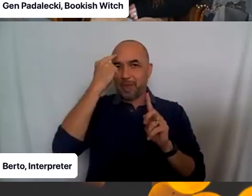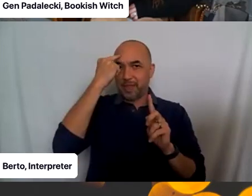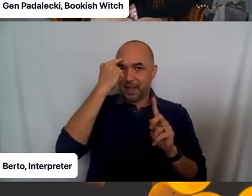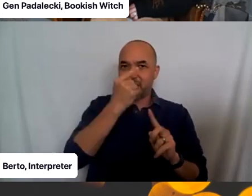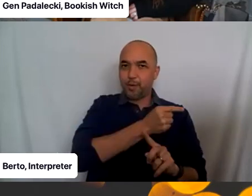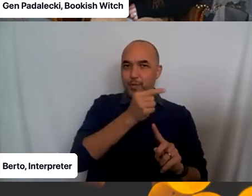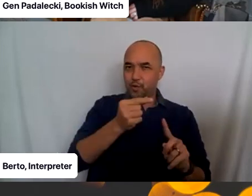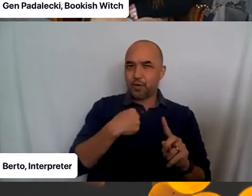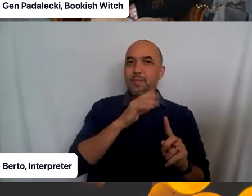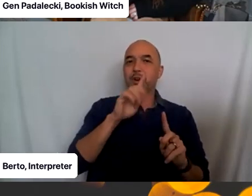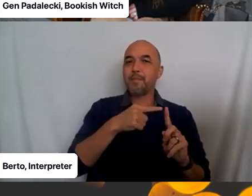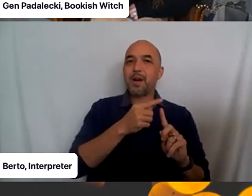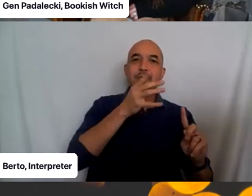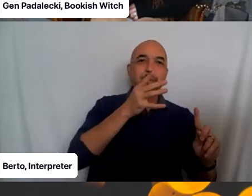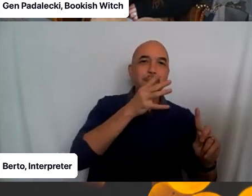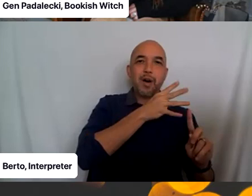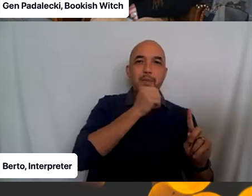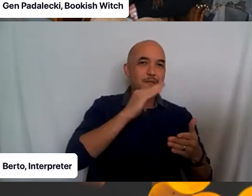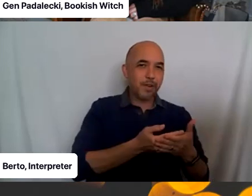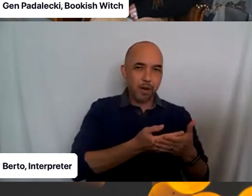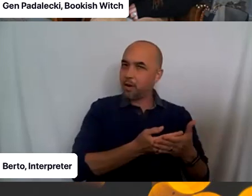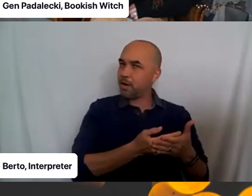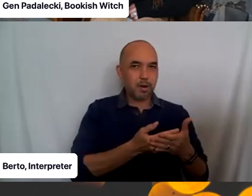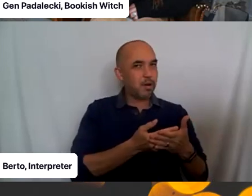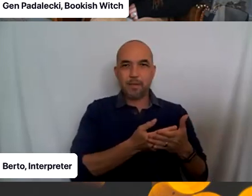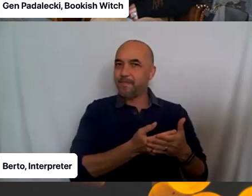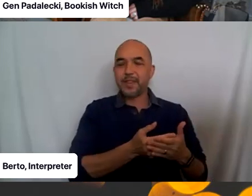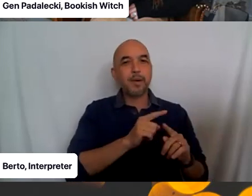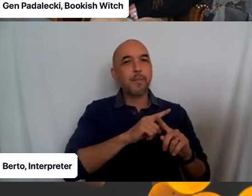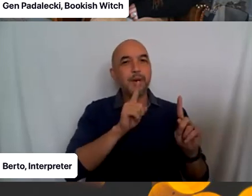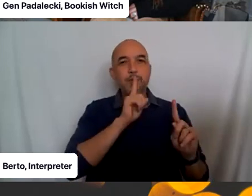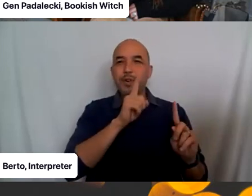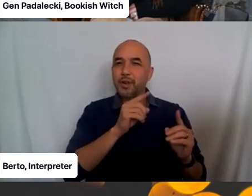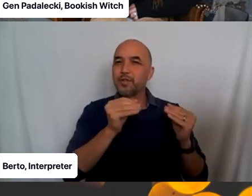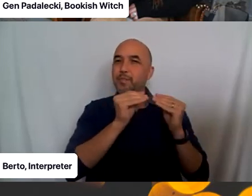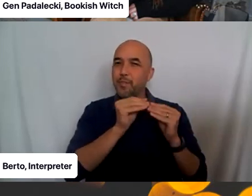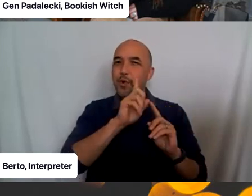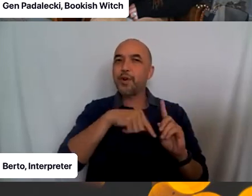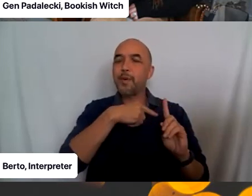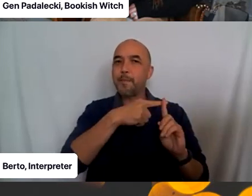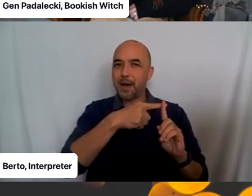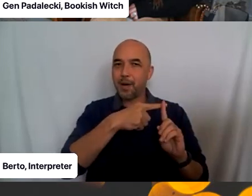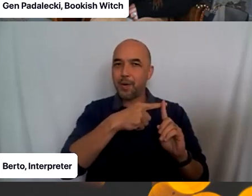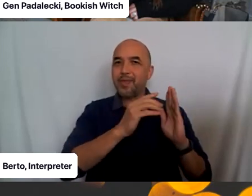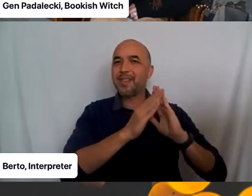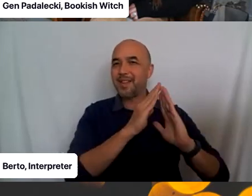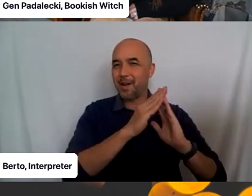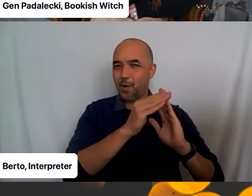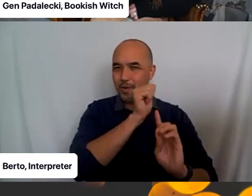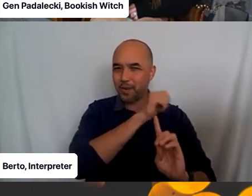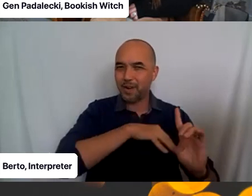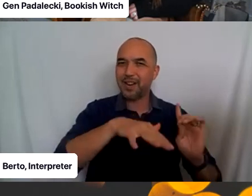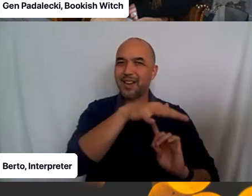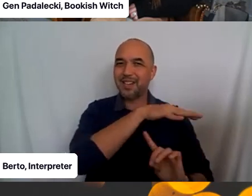so anytime when I kind of expand on the Gilmore Girls, it was the Stars Hollow and the